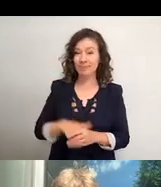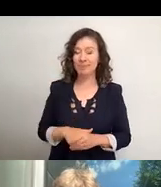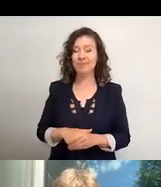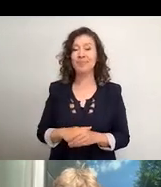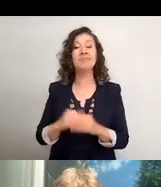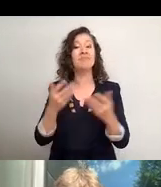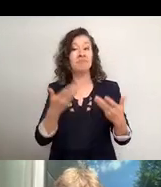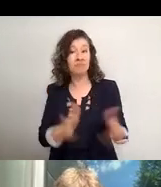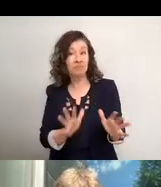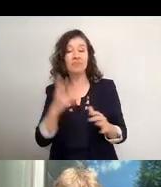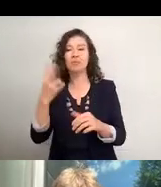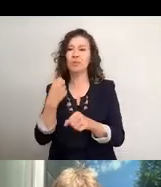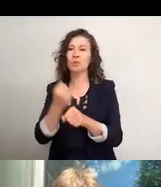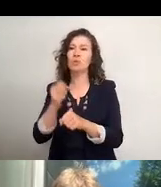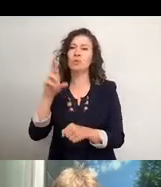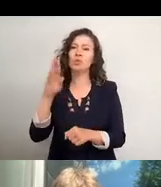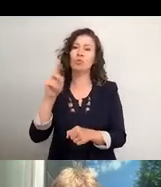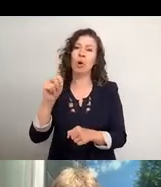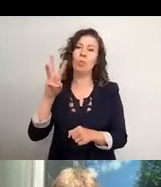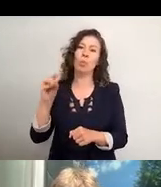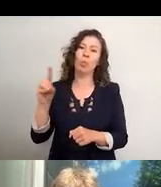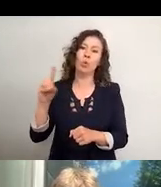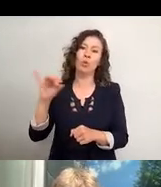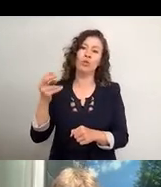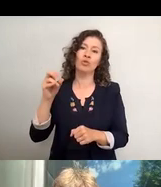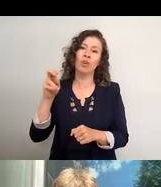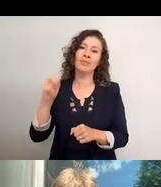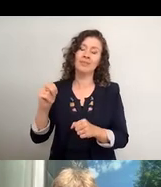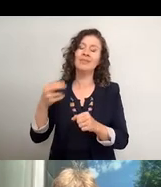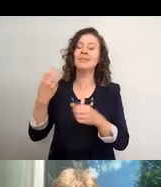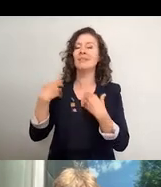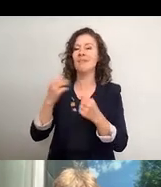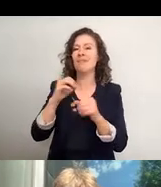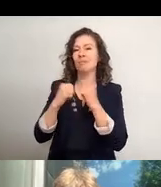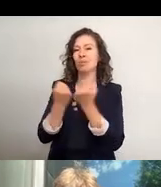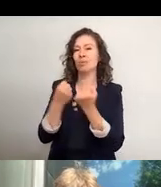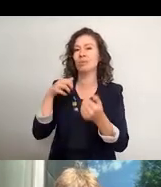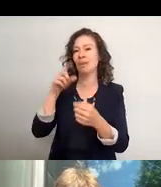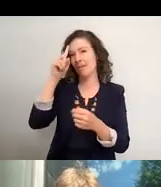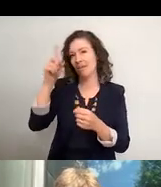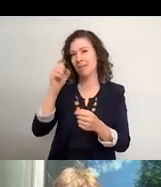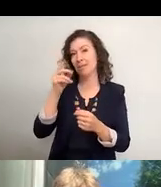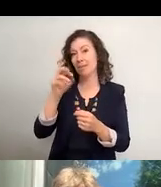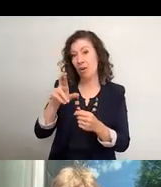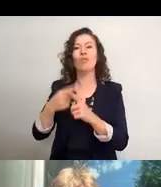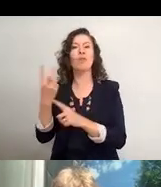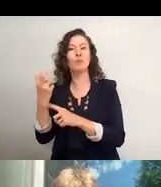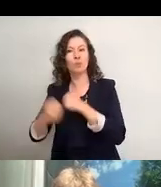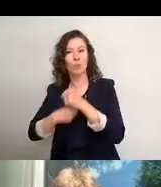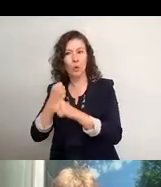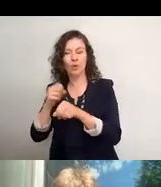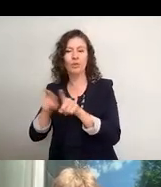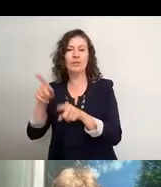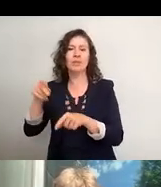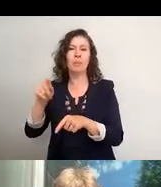2 years as a Robert Wood Johnson Health and Society Scholar and another 2 years as a postdoctoral research fellow with the